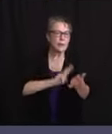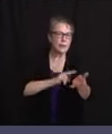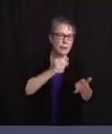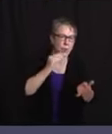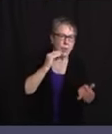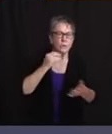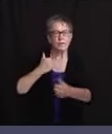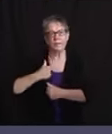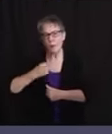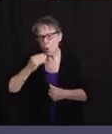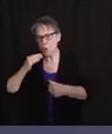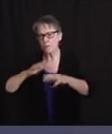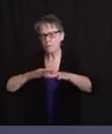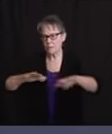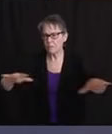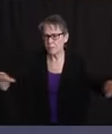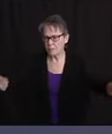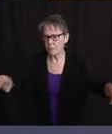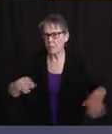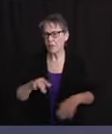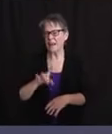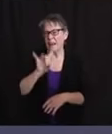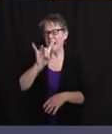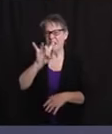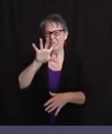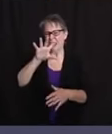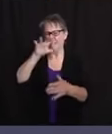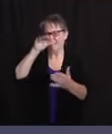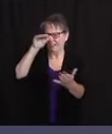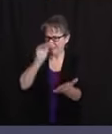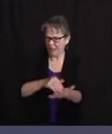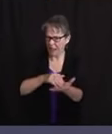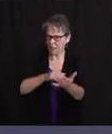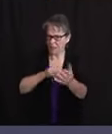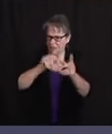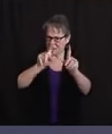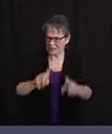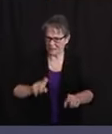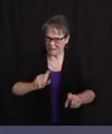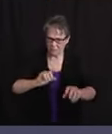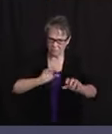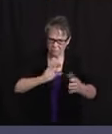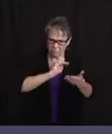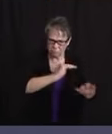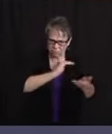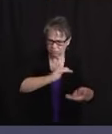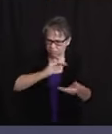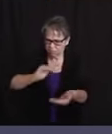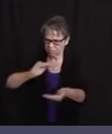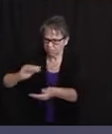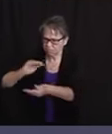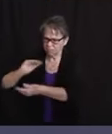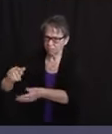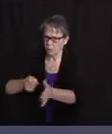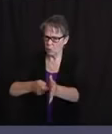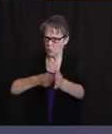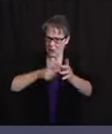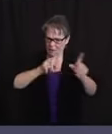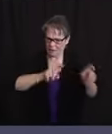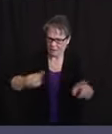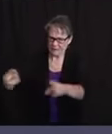of 1,238 patients has been completed, with 211 returning positive,